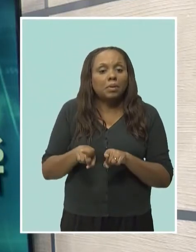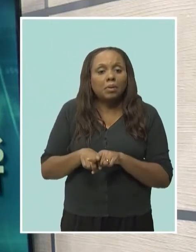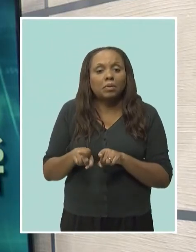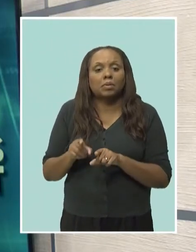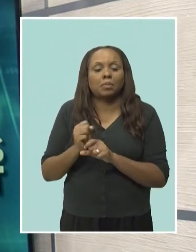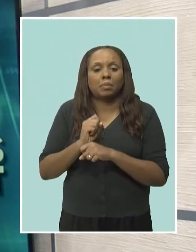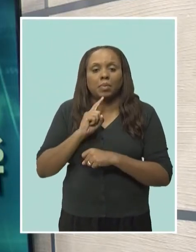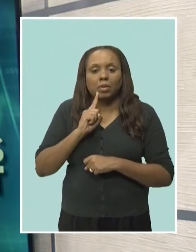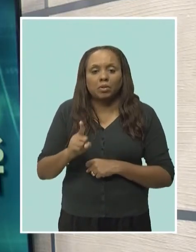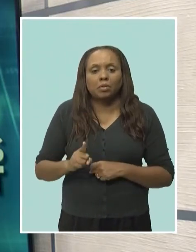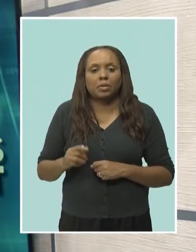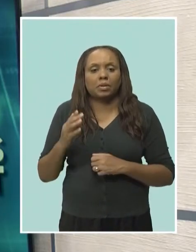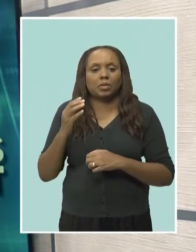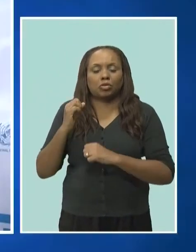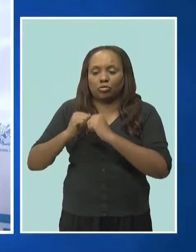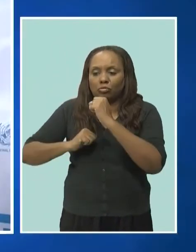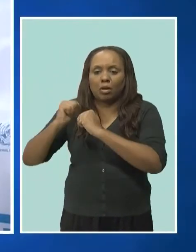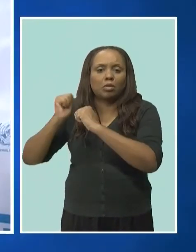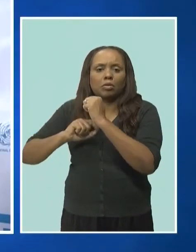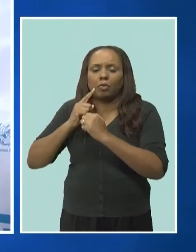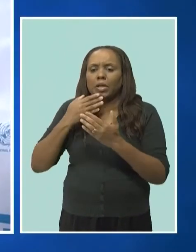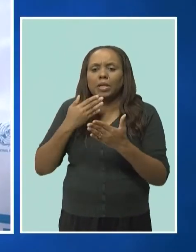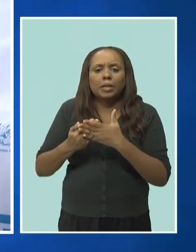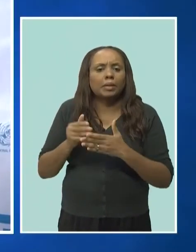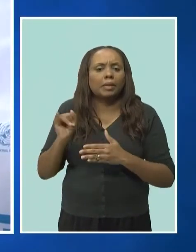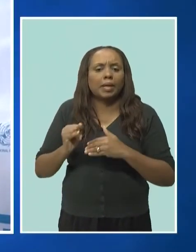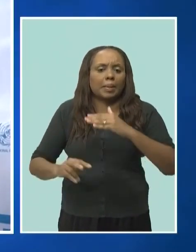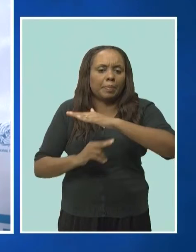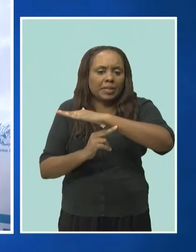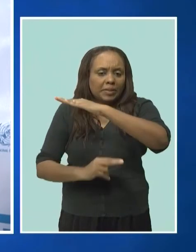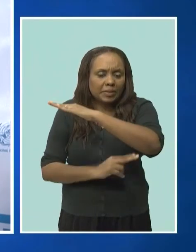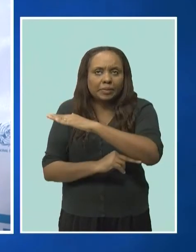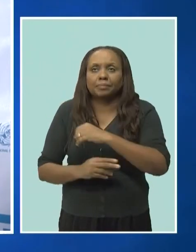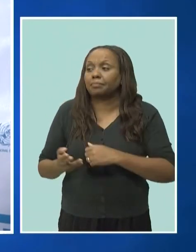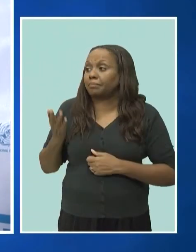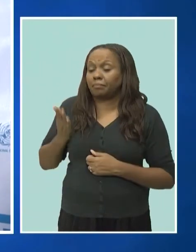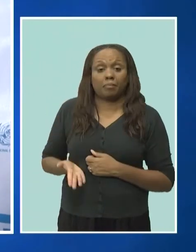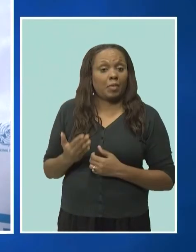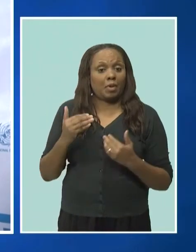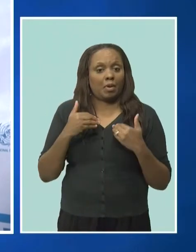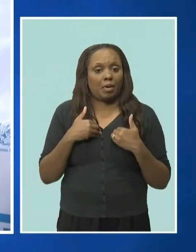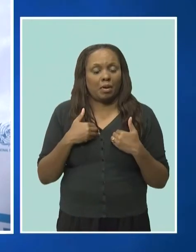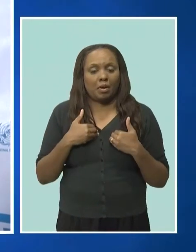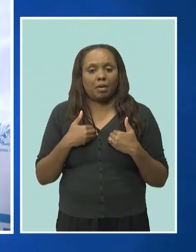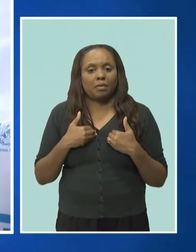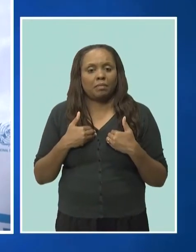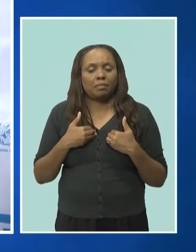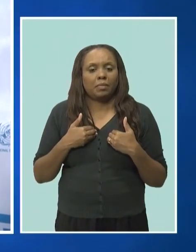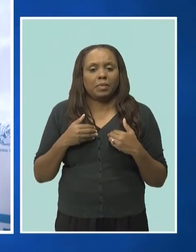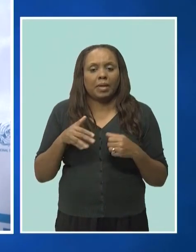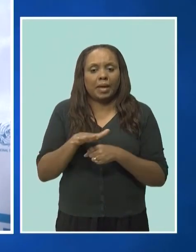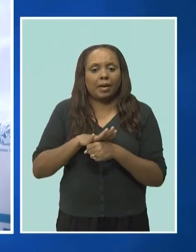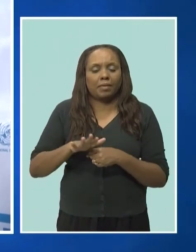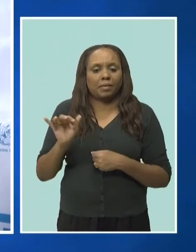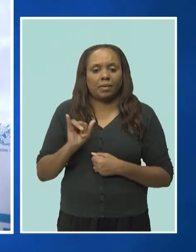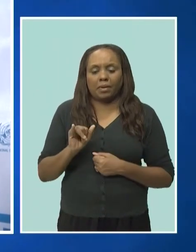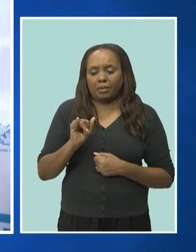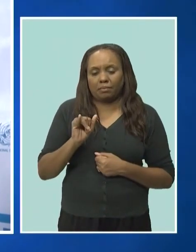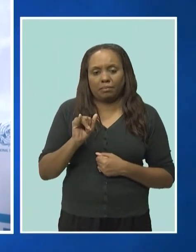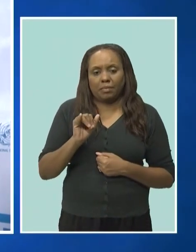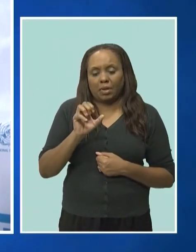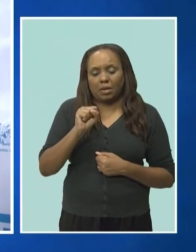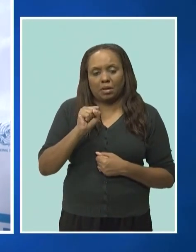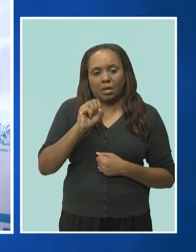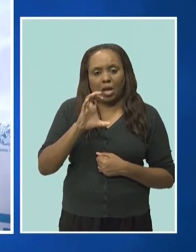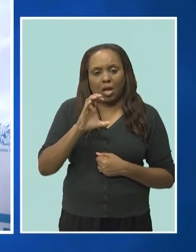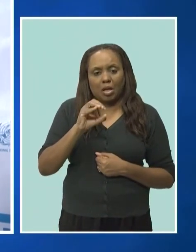bridges. 1/7 of Barbados is Scotland district, and you've got clays and muds and shales, and the material, you know, the foundation